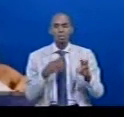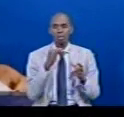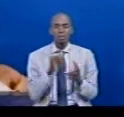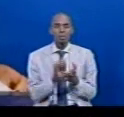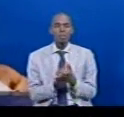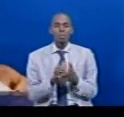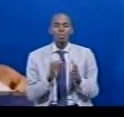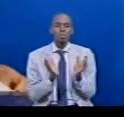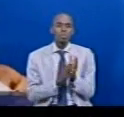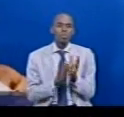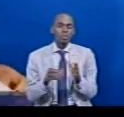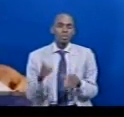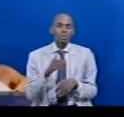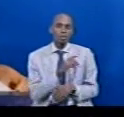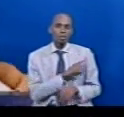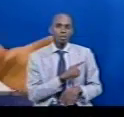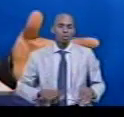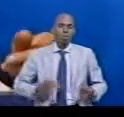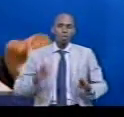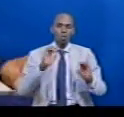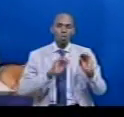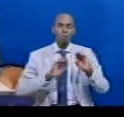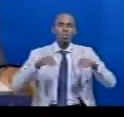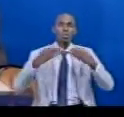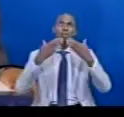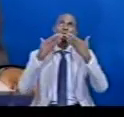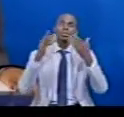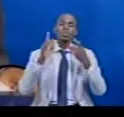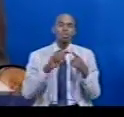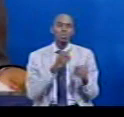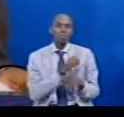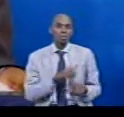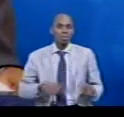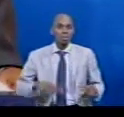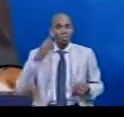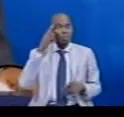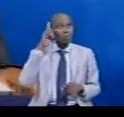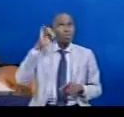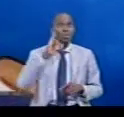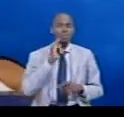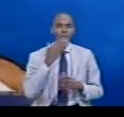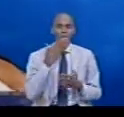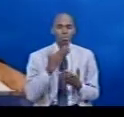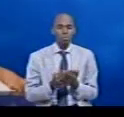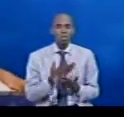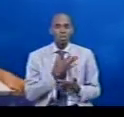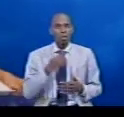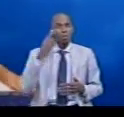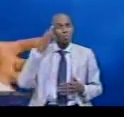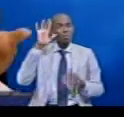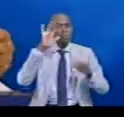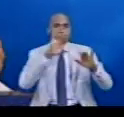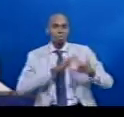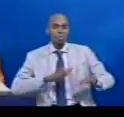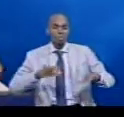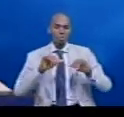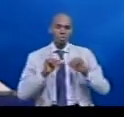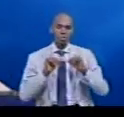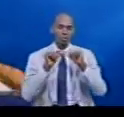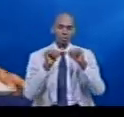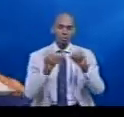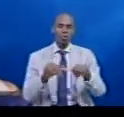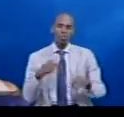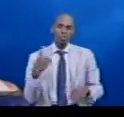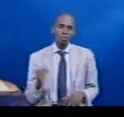thanks unto the Lord, for he is good, and for his mercy endureth forever. This first time, we